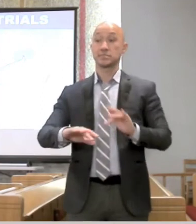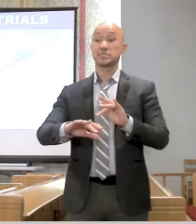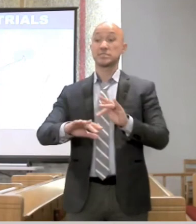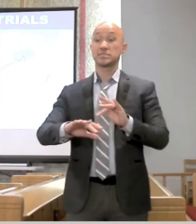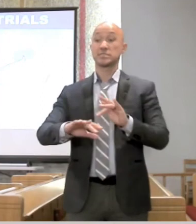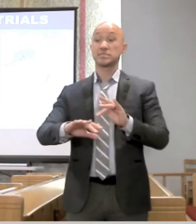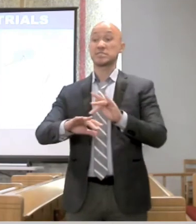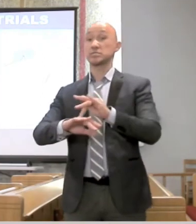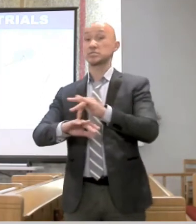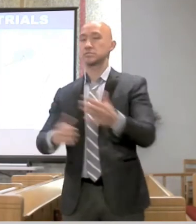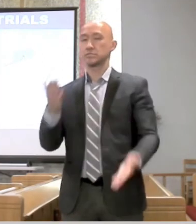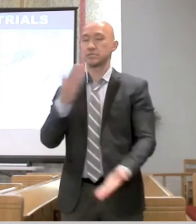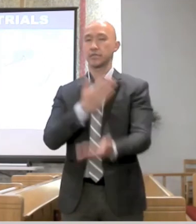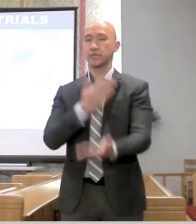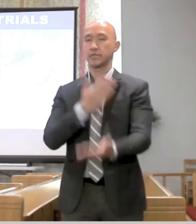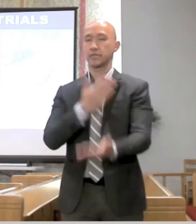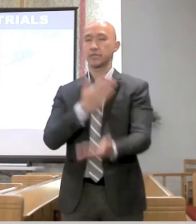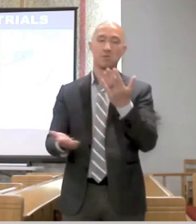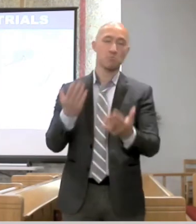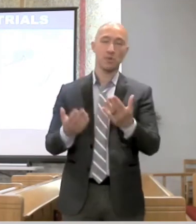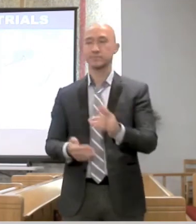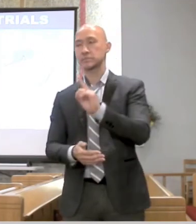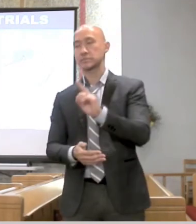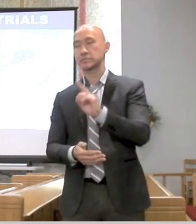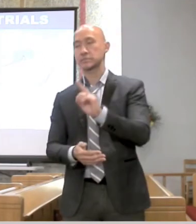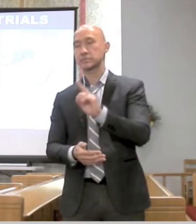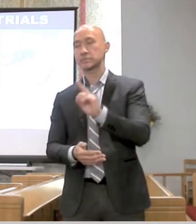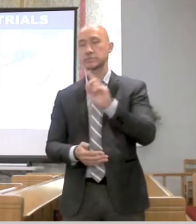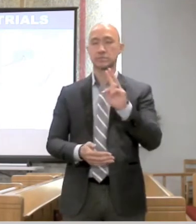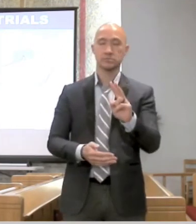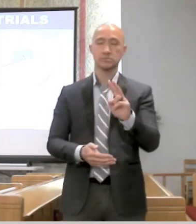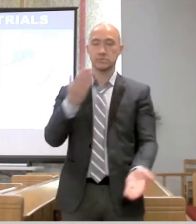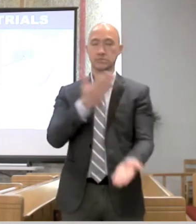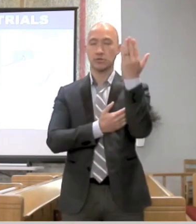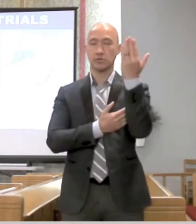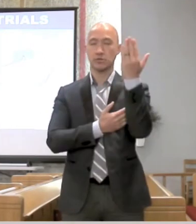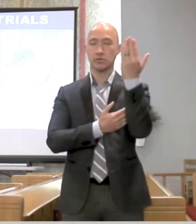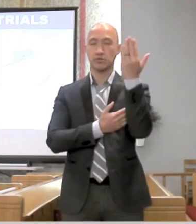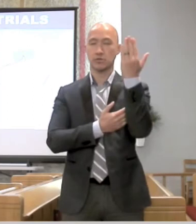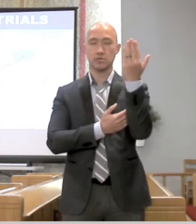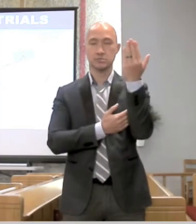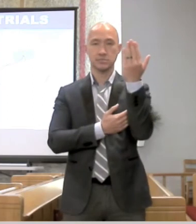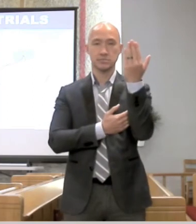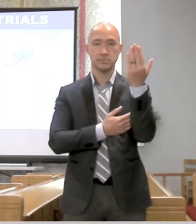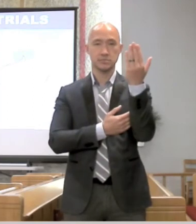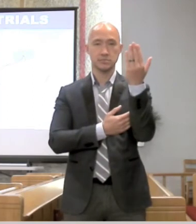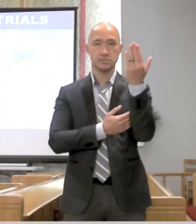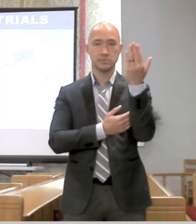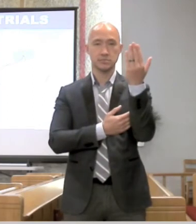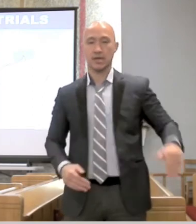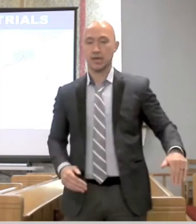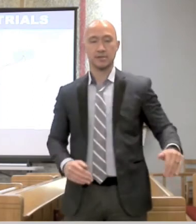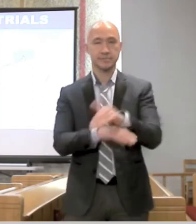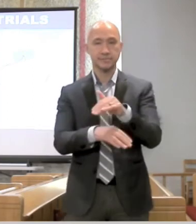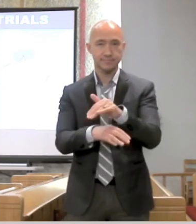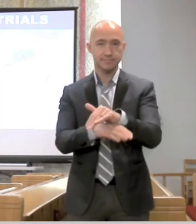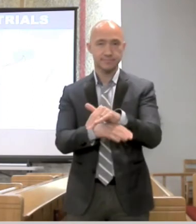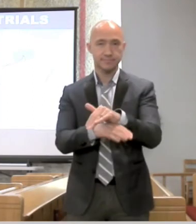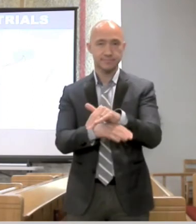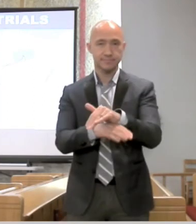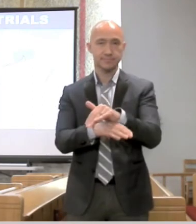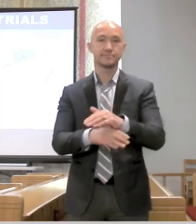maybe 1, maybe 2 o'clock in the morning, somewhere like that. Remember, Jesus had been praying almost all night. And so they take him to the house of Annas and